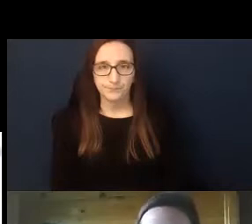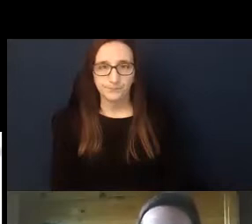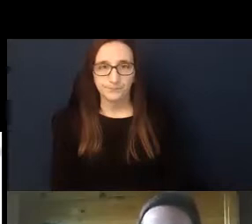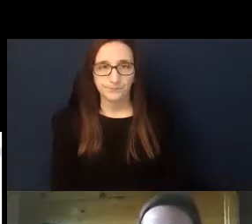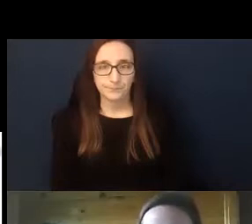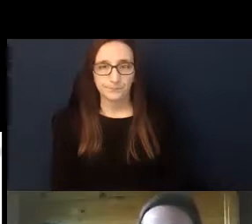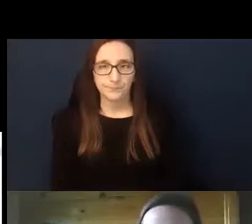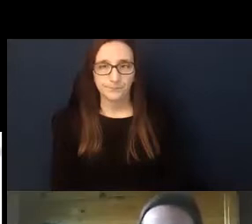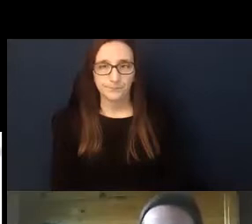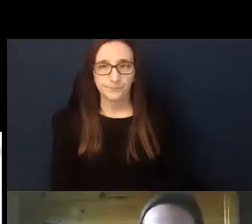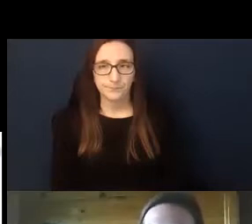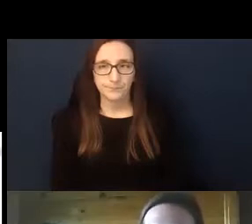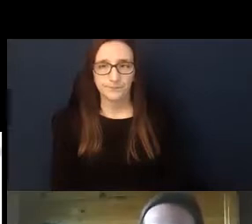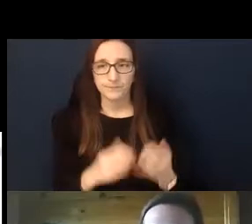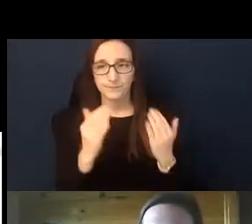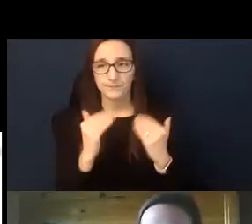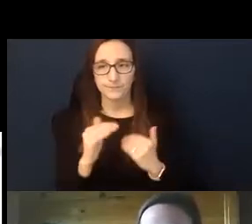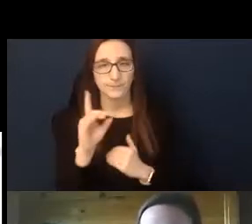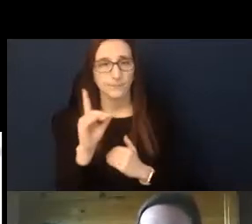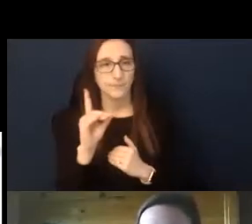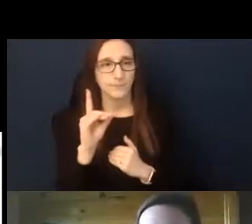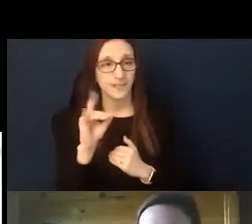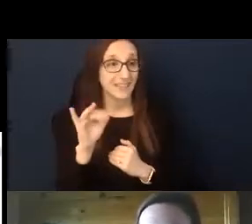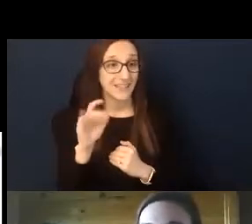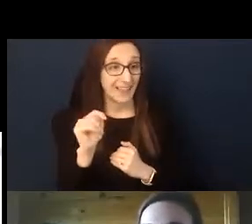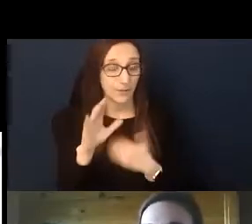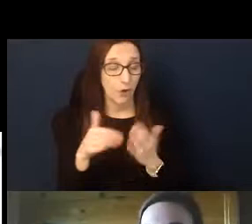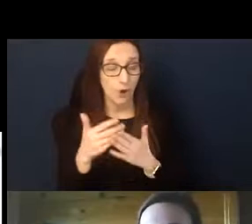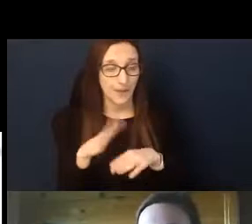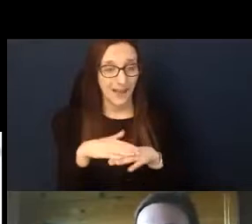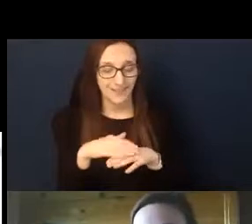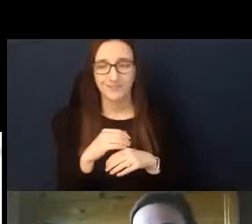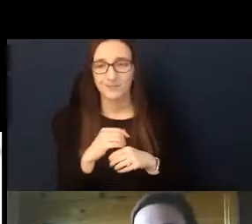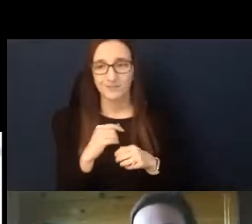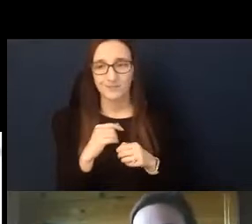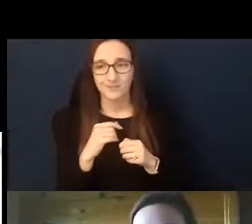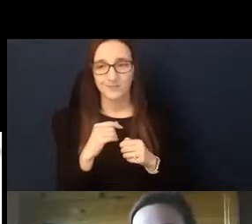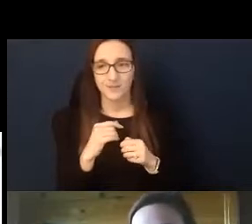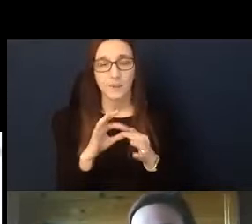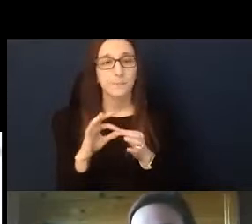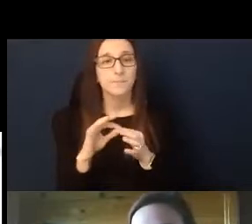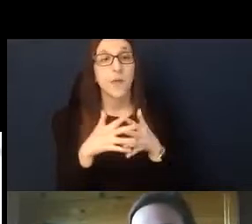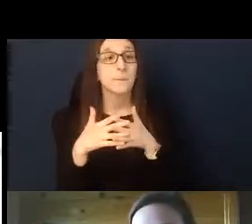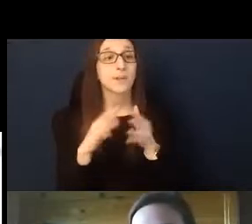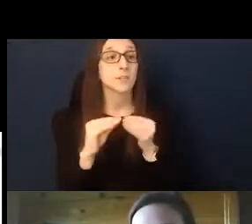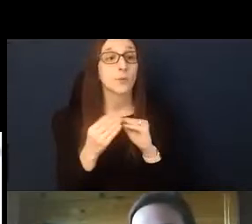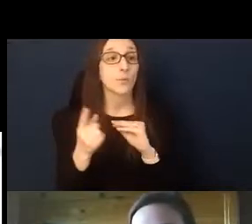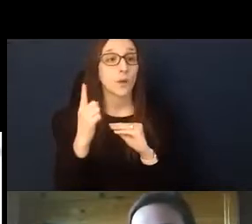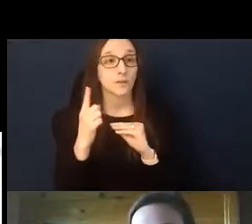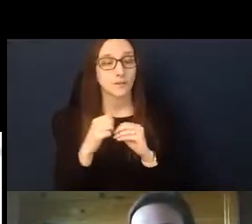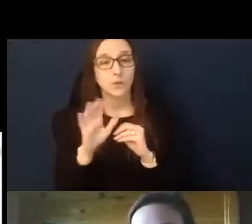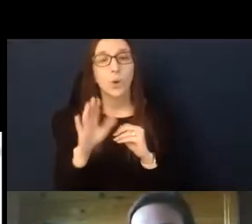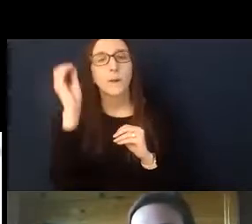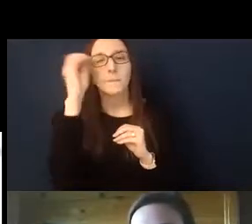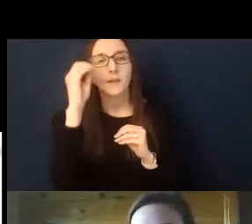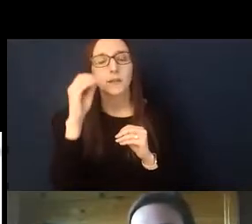Okay, speaking of diets that we've all been on, here's a question about America's #1 diet. What is your opinion